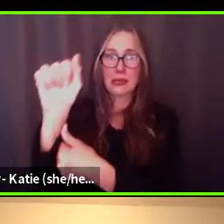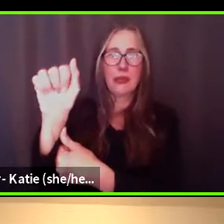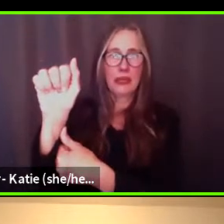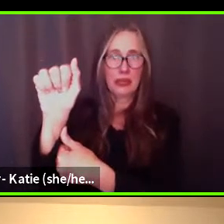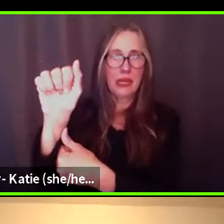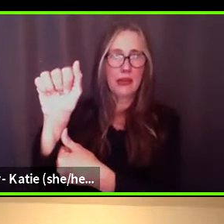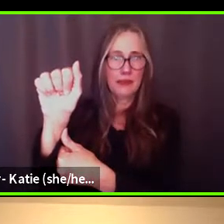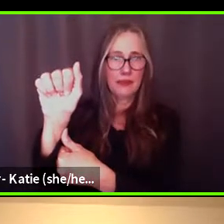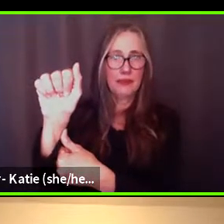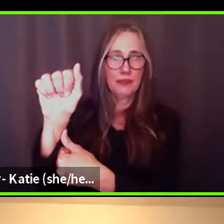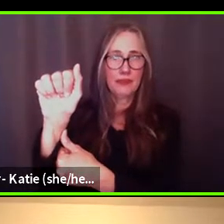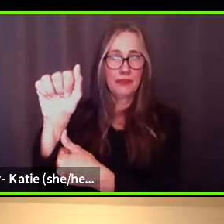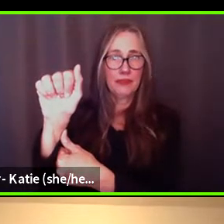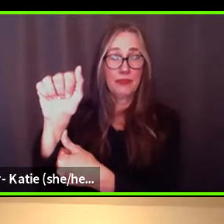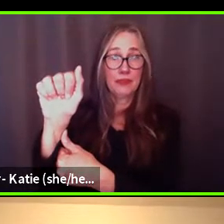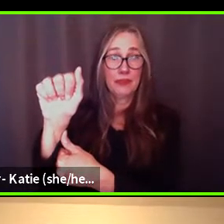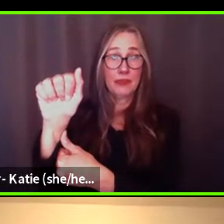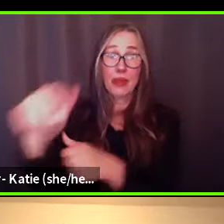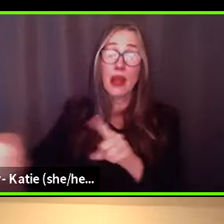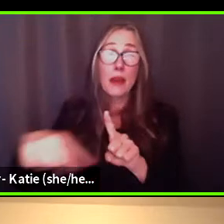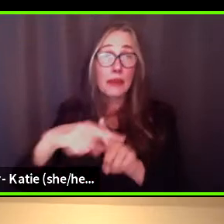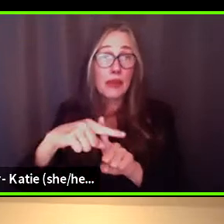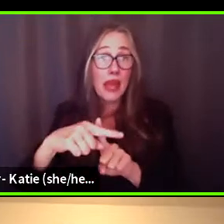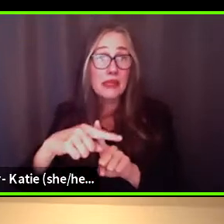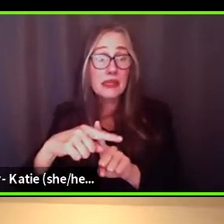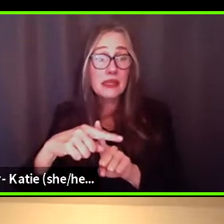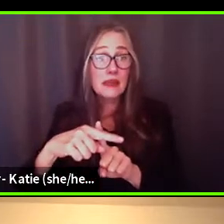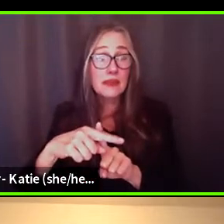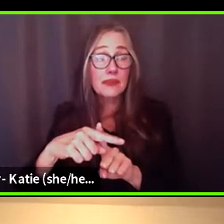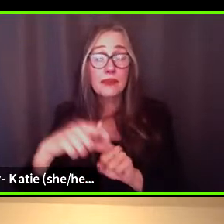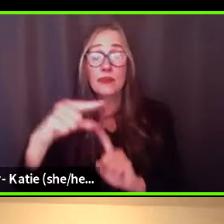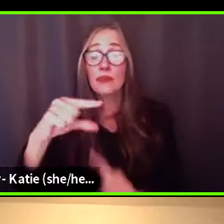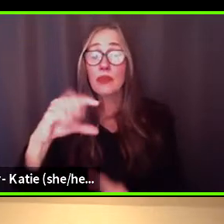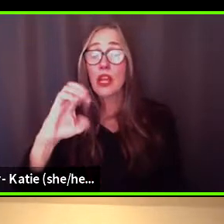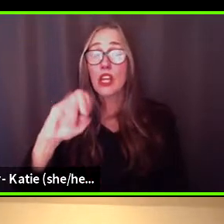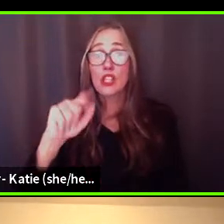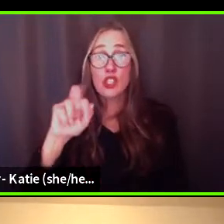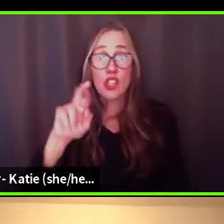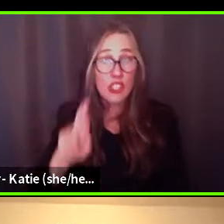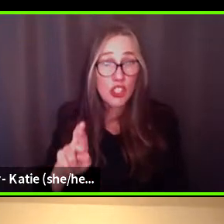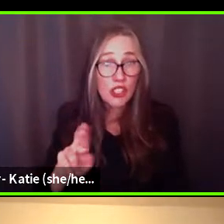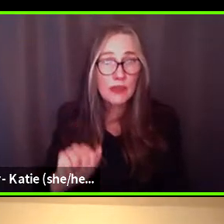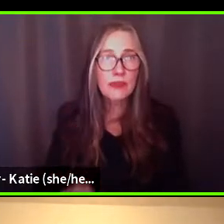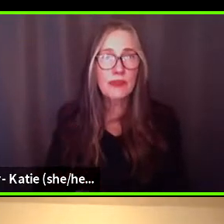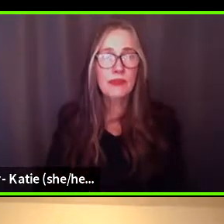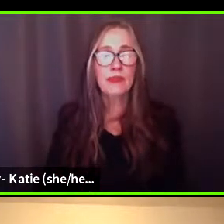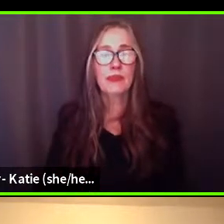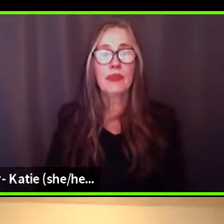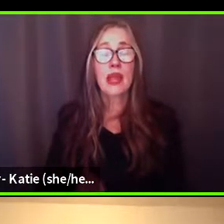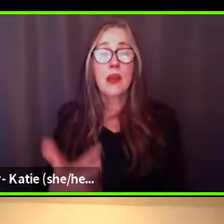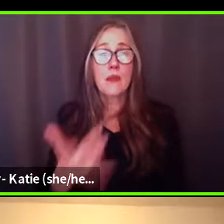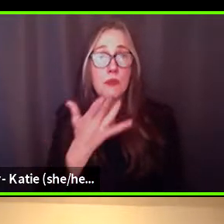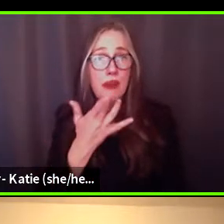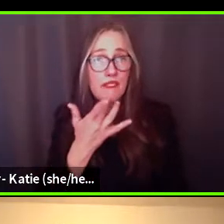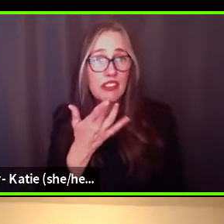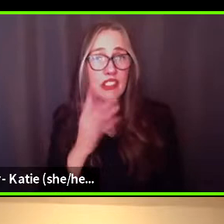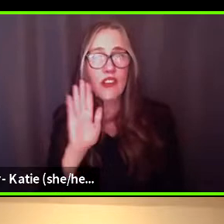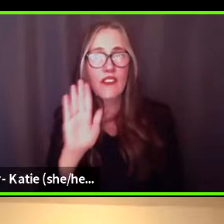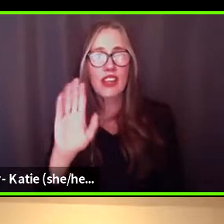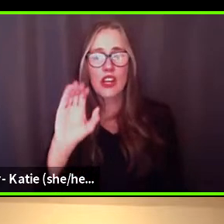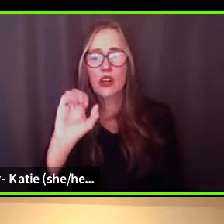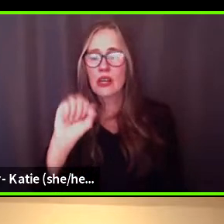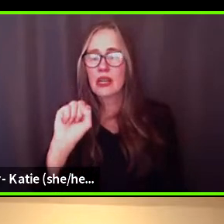gender uh and sexual orientation and sort of the imposition of sort of normativity around those domains is also super critical to